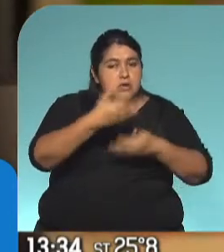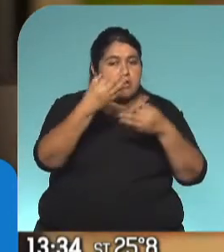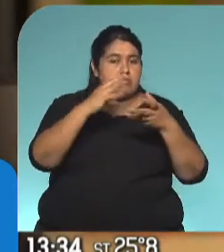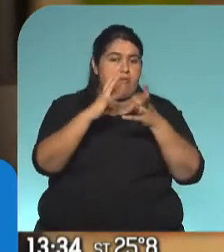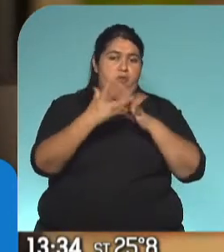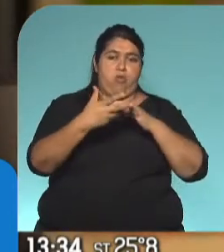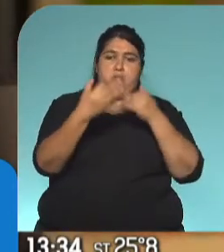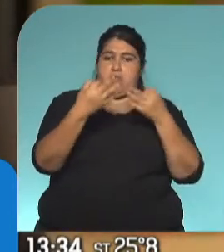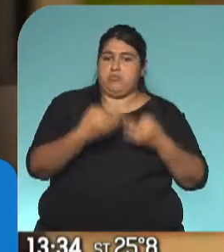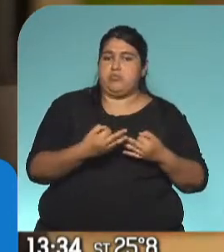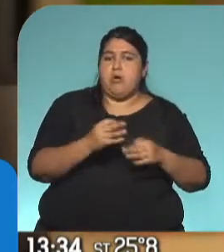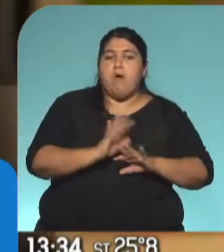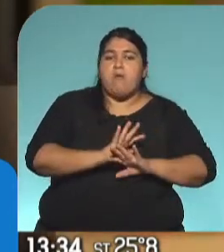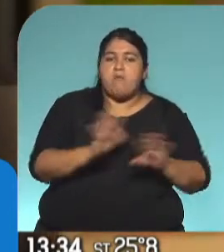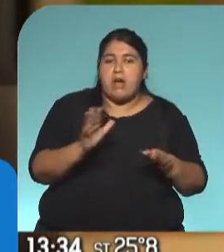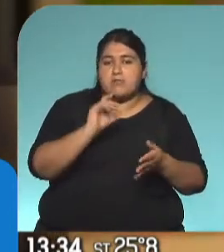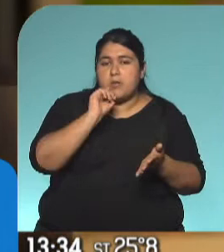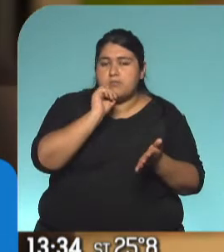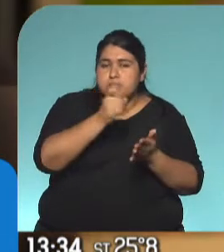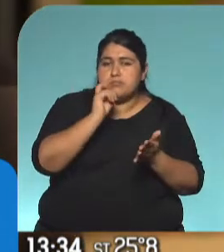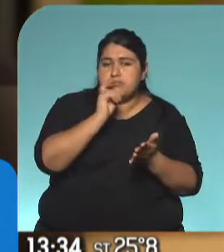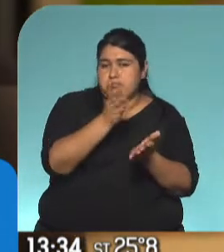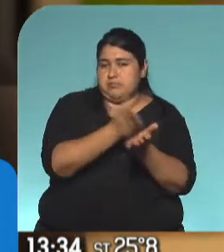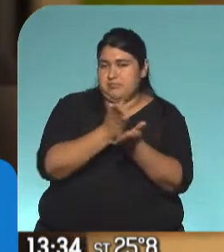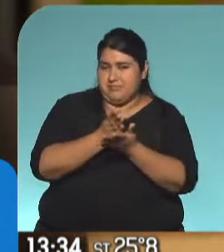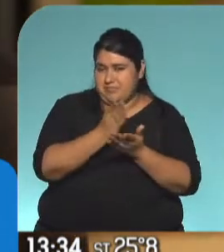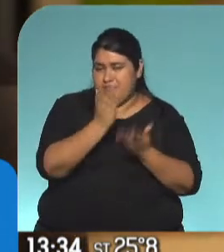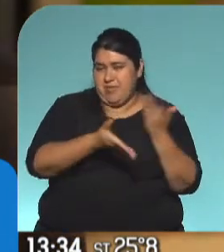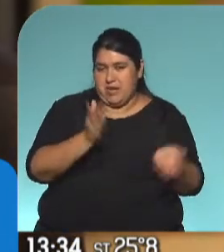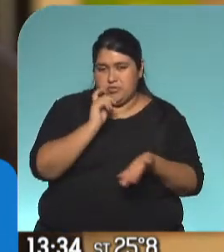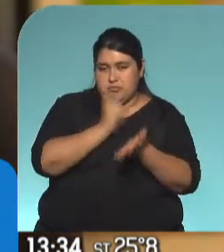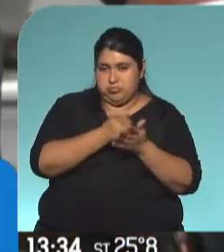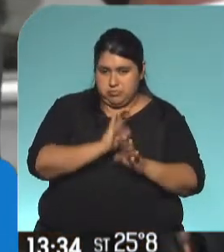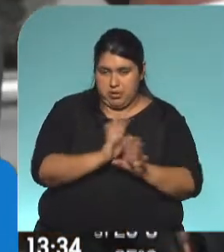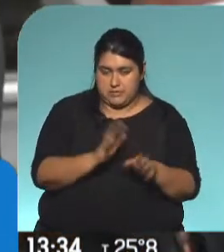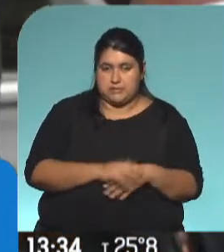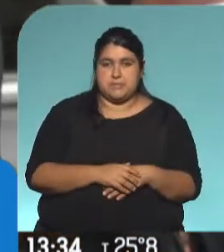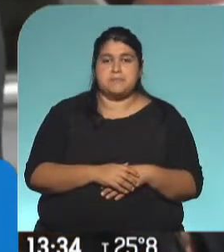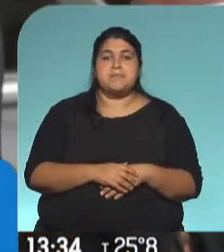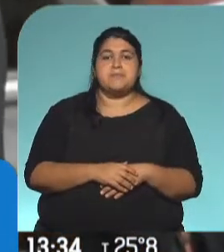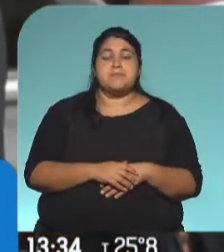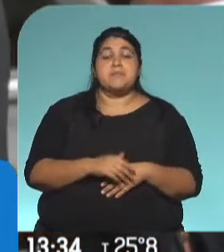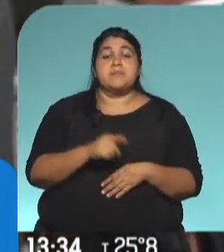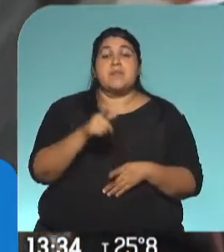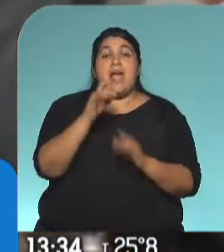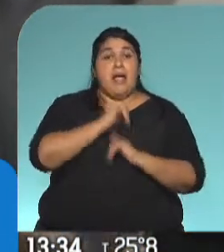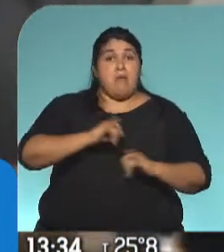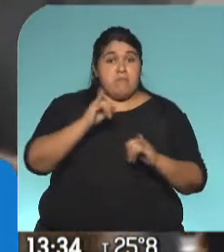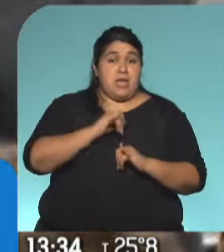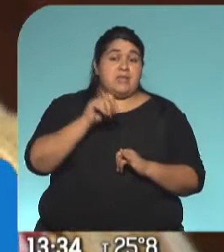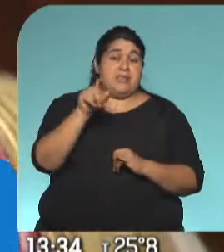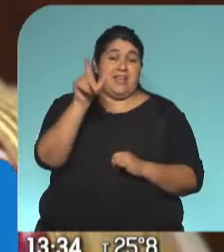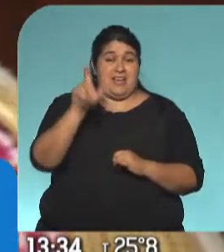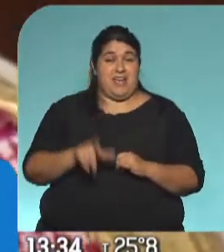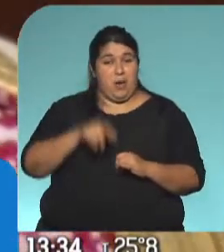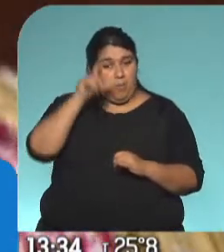human rights abuses are dealt with. And we're trying to do that across the world, but particularly here. En campaña, Biden había prometido tratar